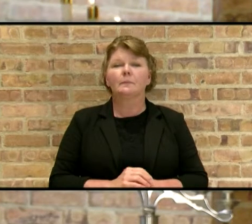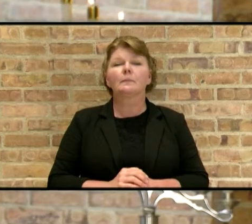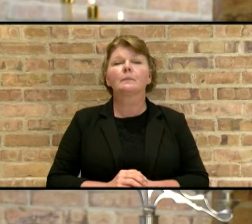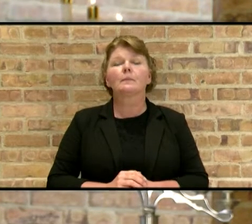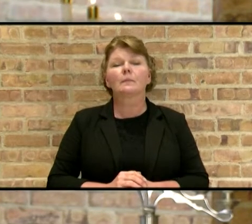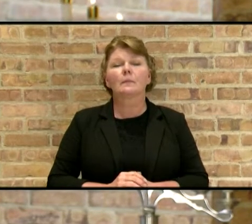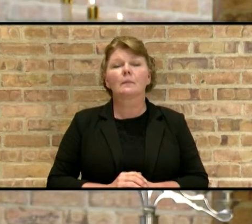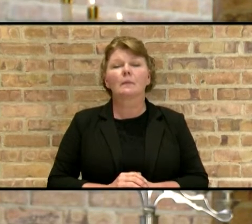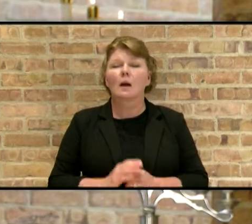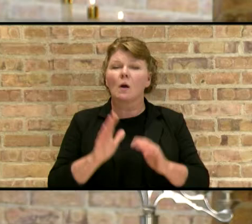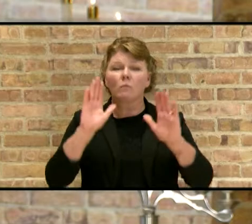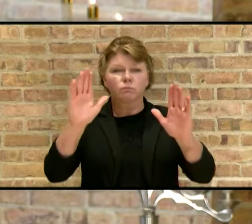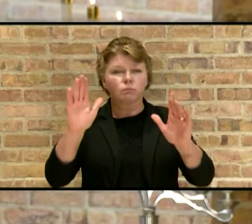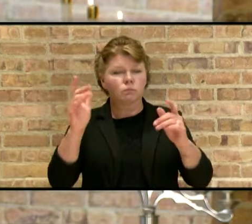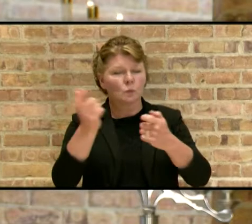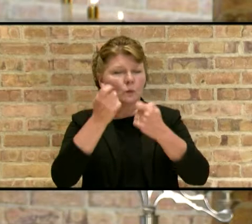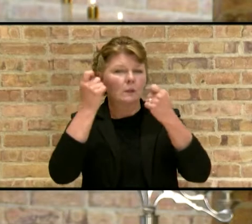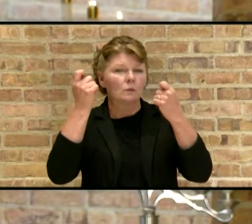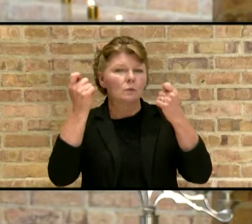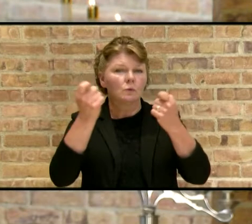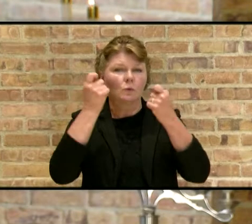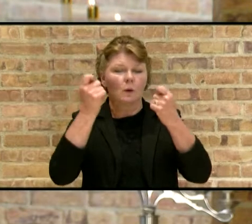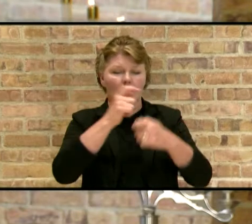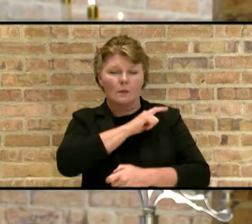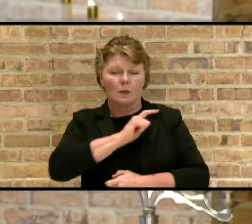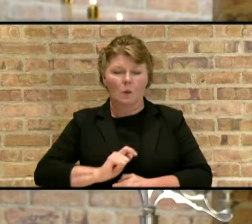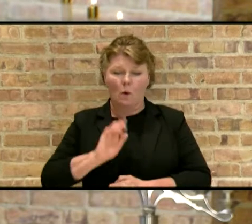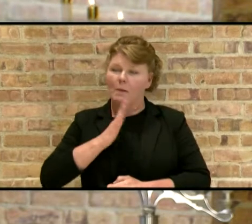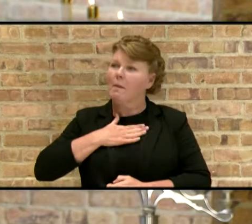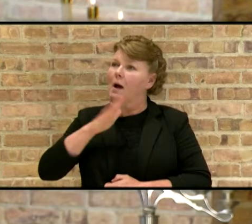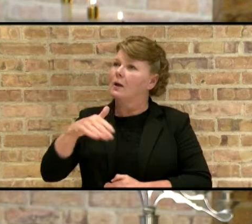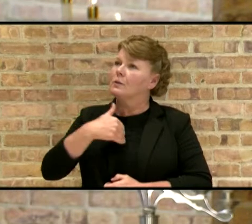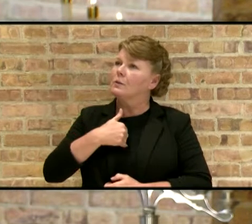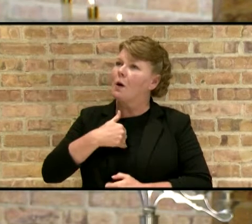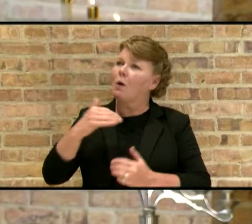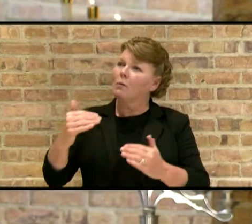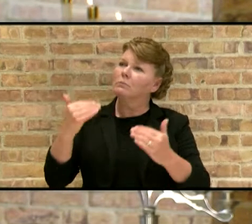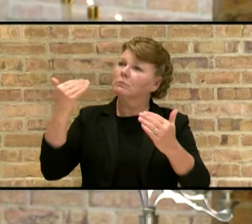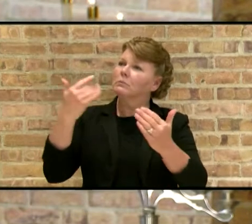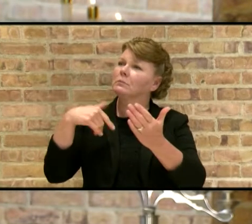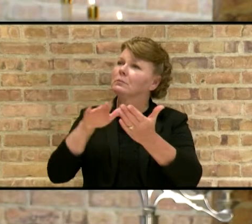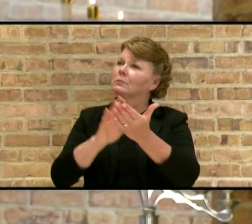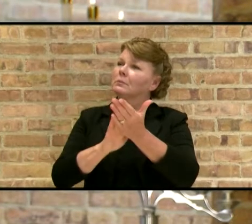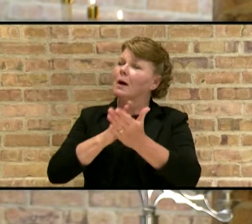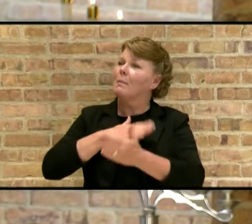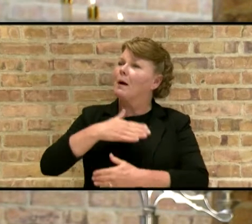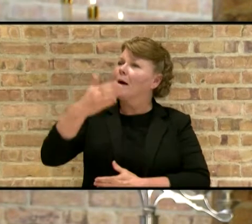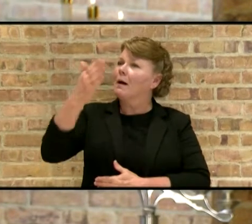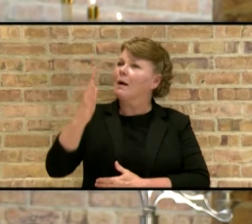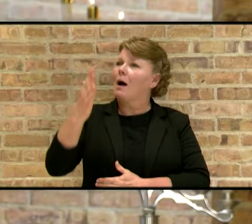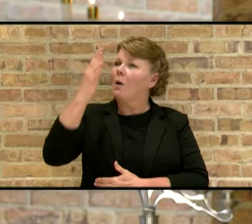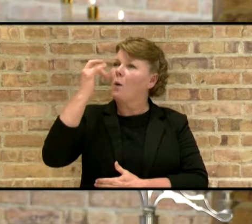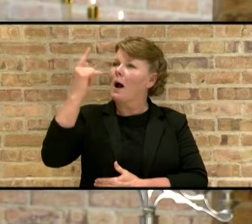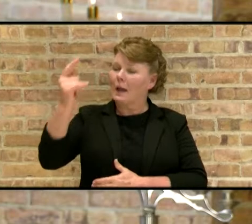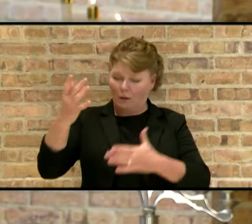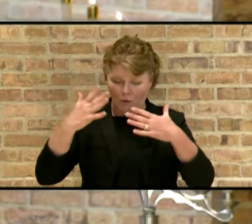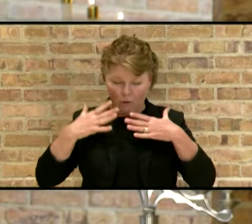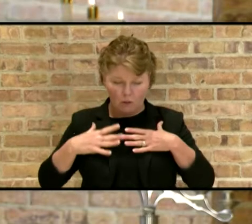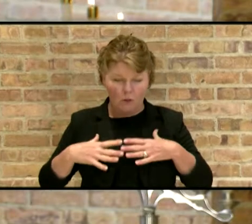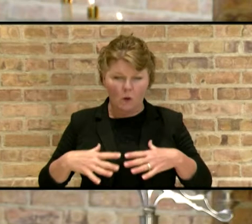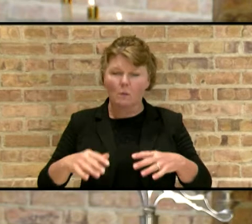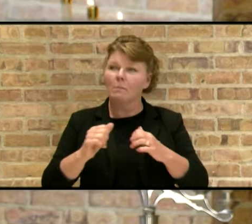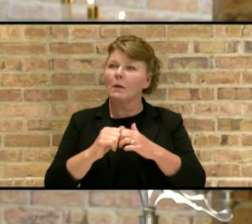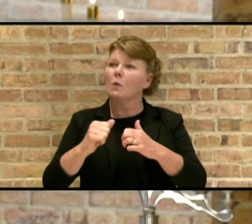I will greatly rejoice in the Lord. My soul will exult in my God, for he has clothed me with the garments